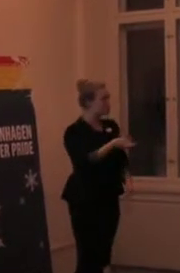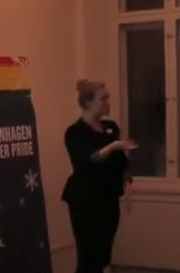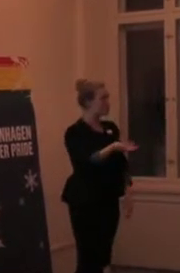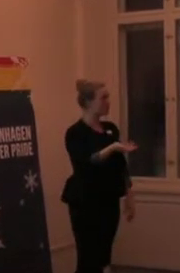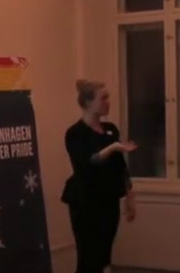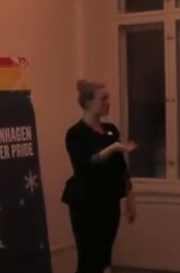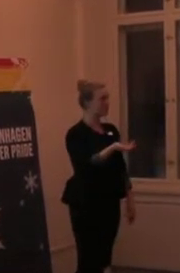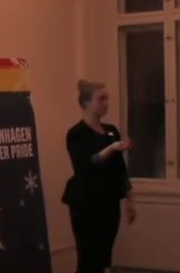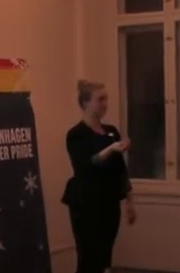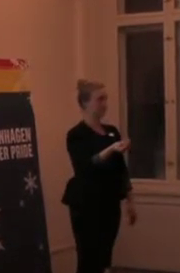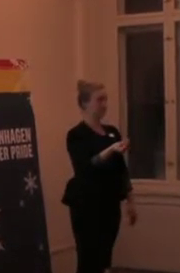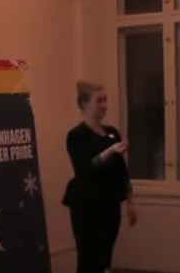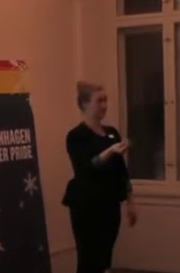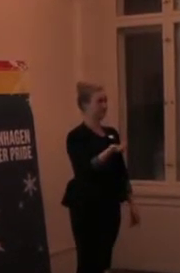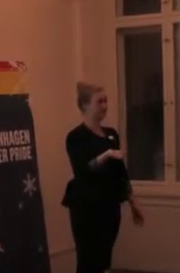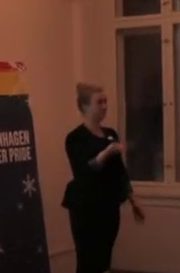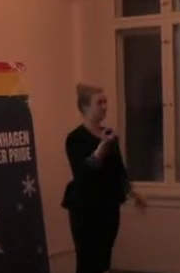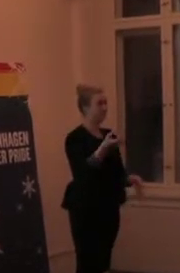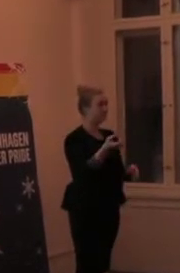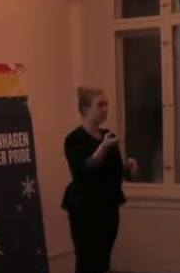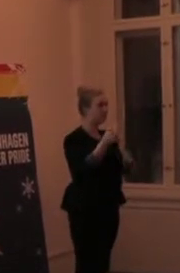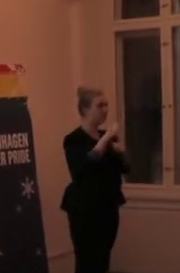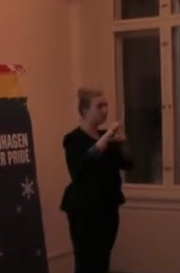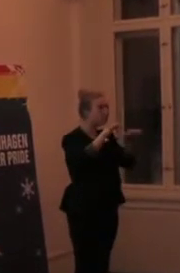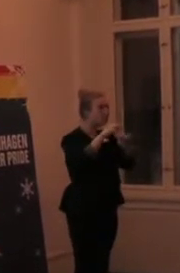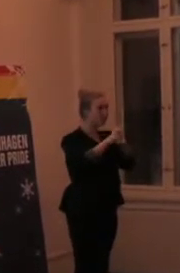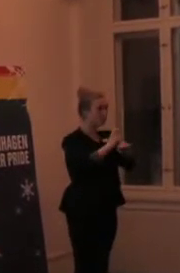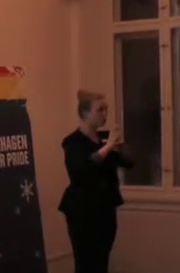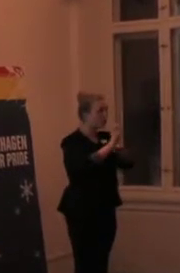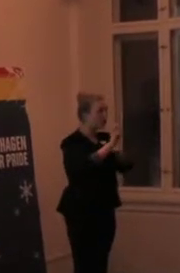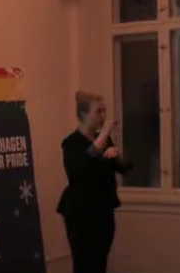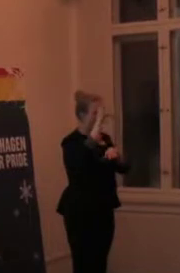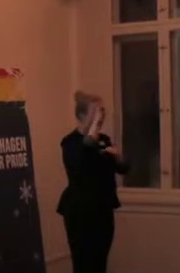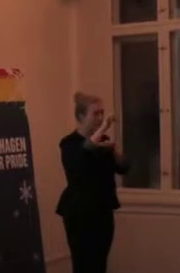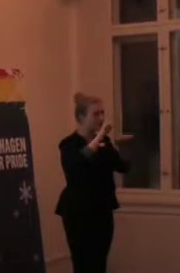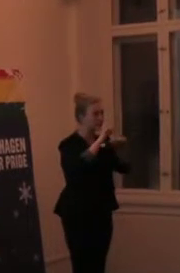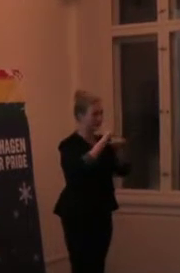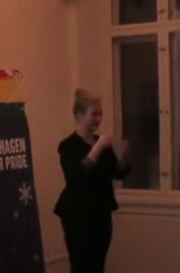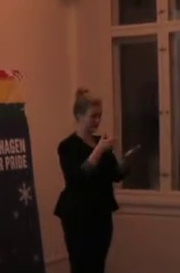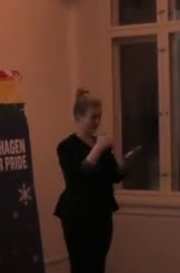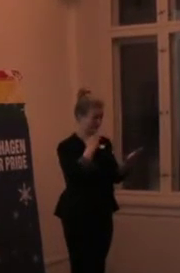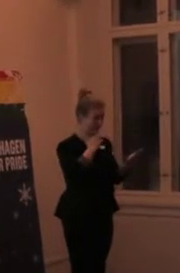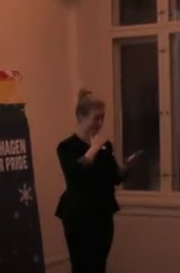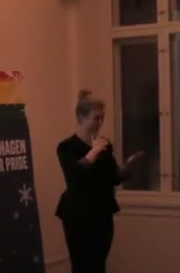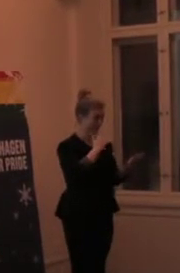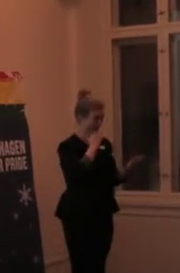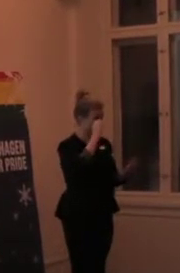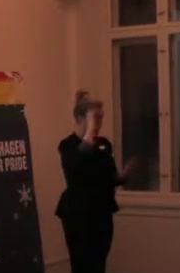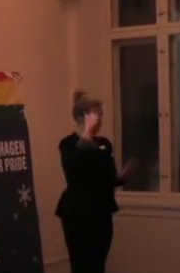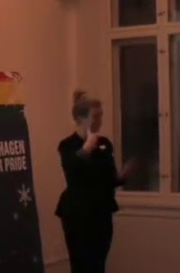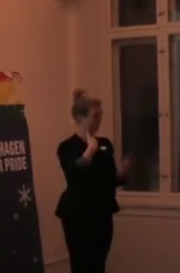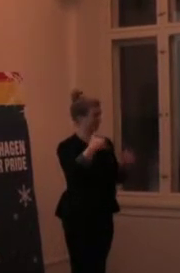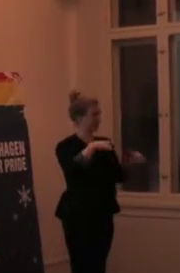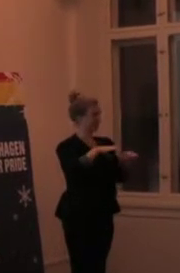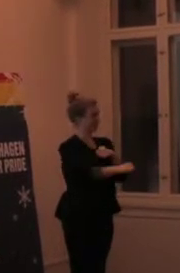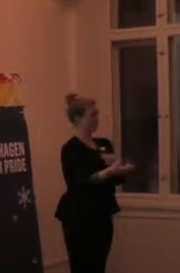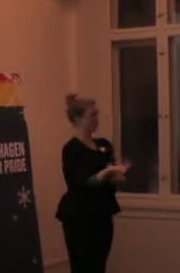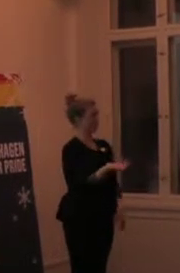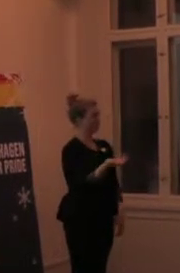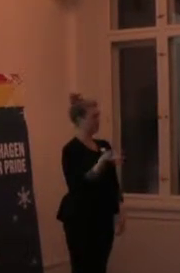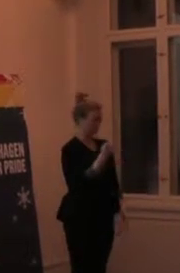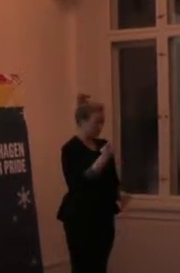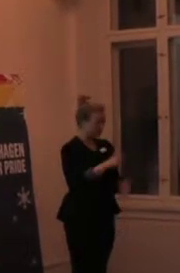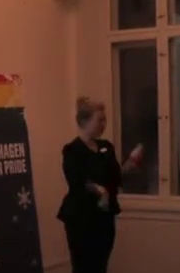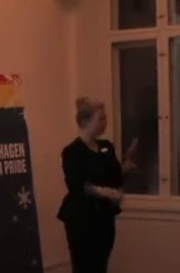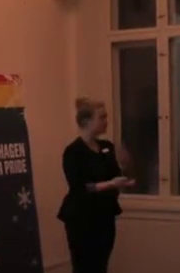is led and controlled by the Iraqi government, isn't that a human rights violation? Shouldn't it be punished by the